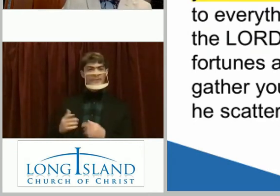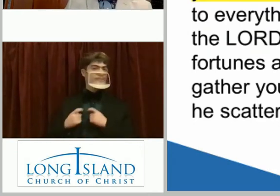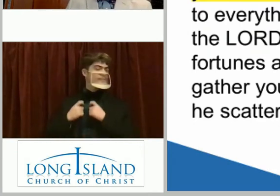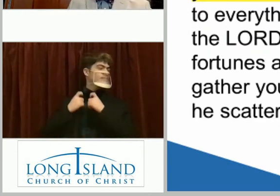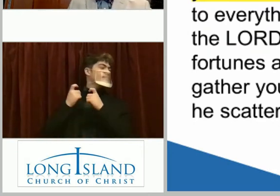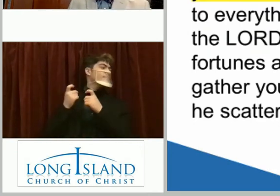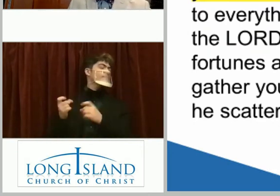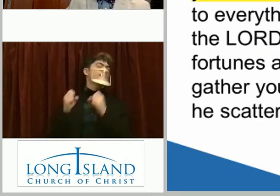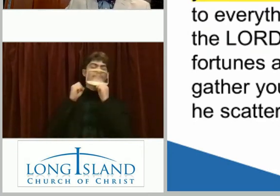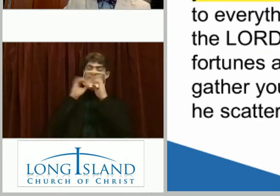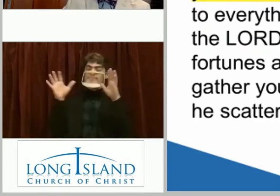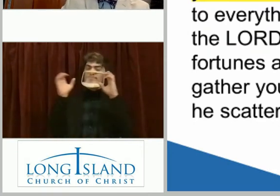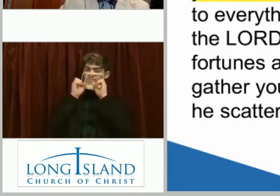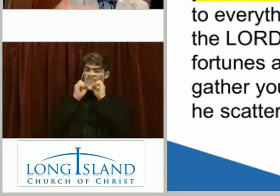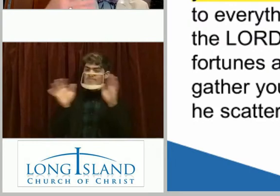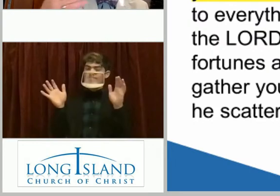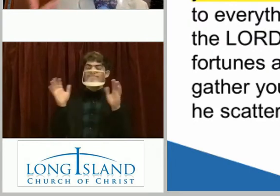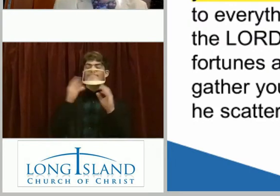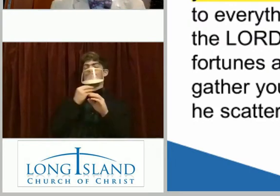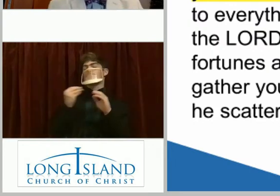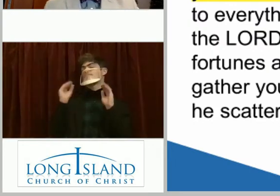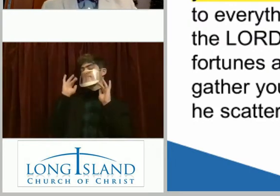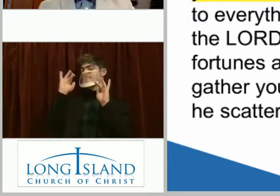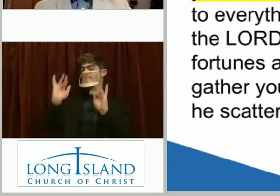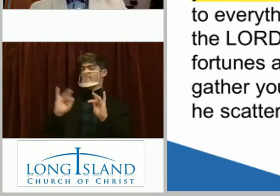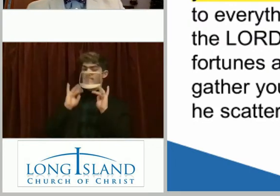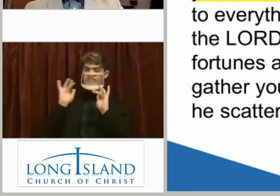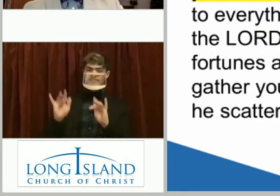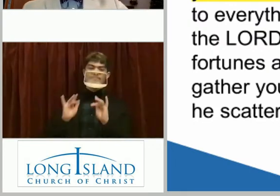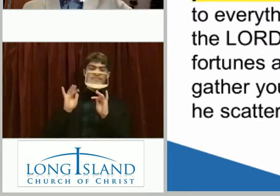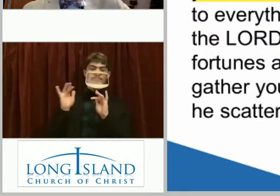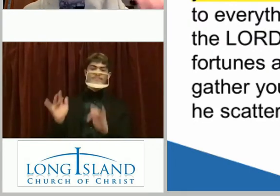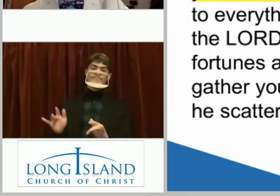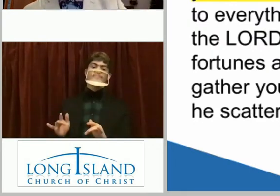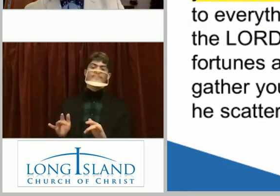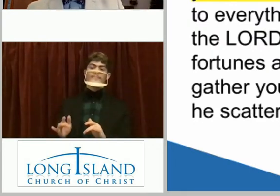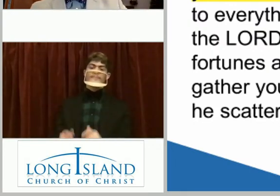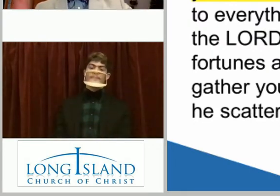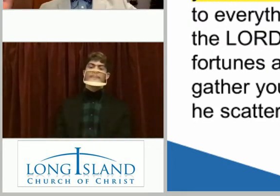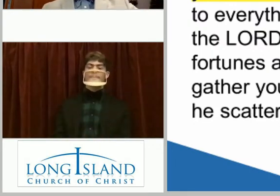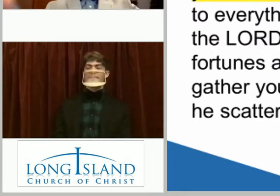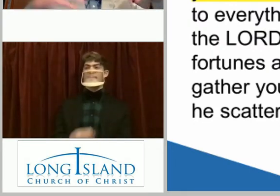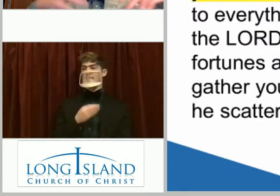your fortunes and have compassion on you and gather you